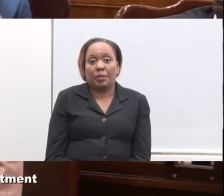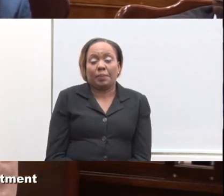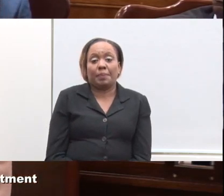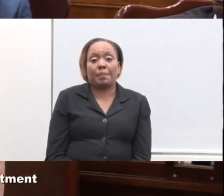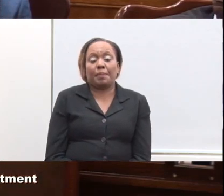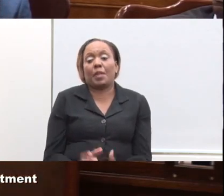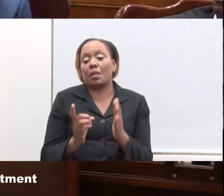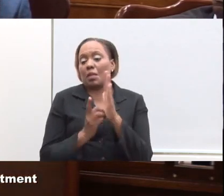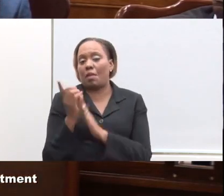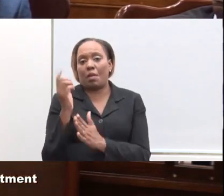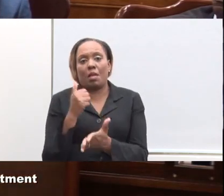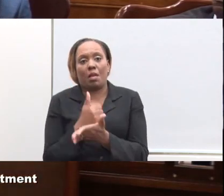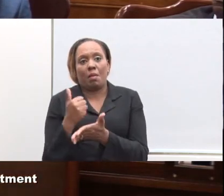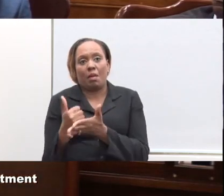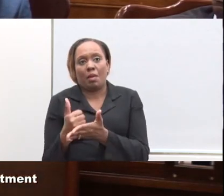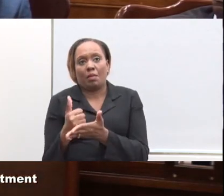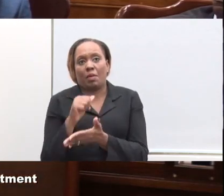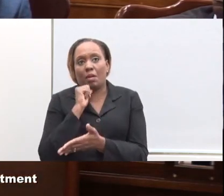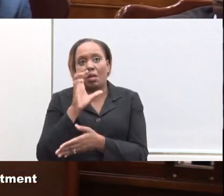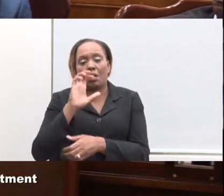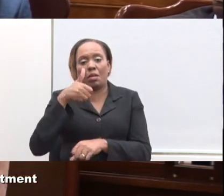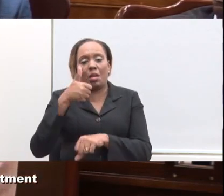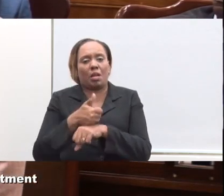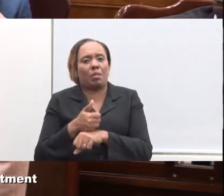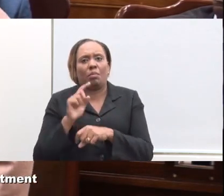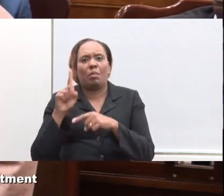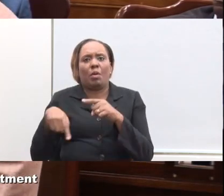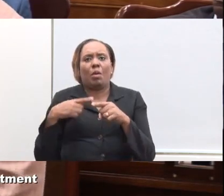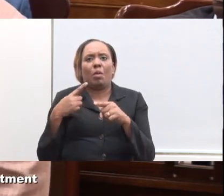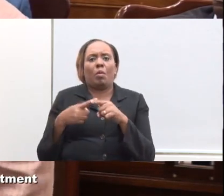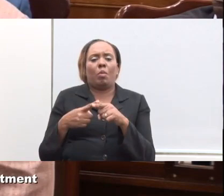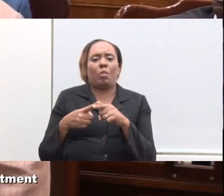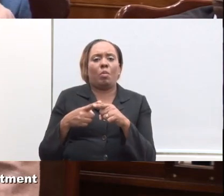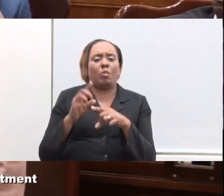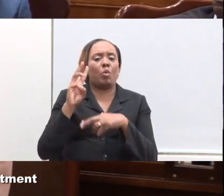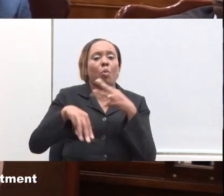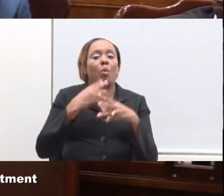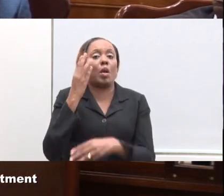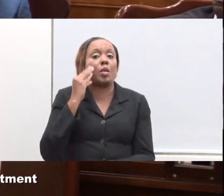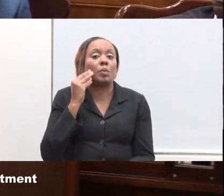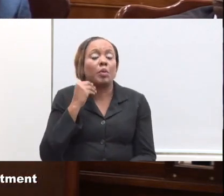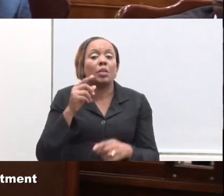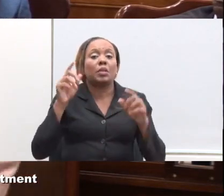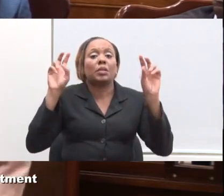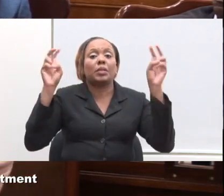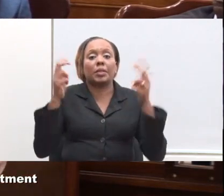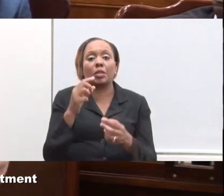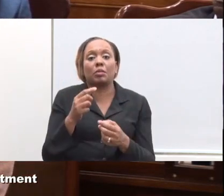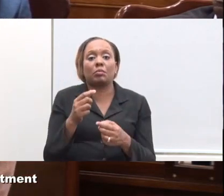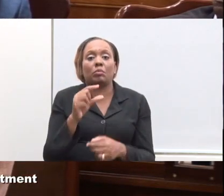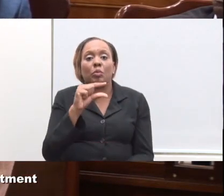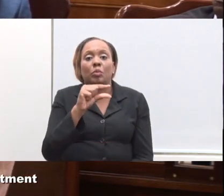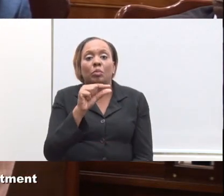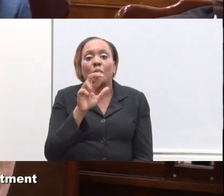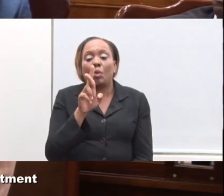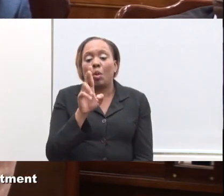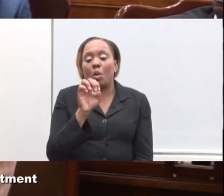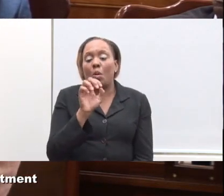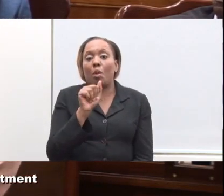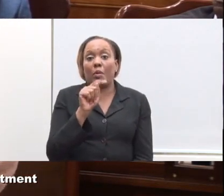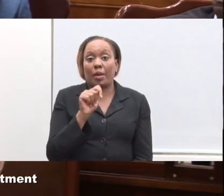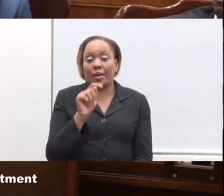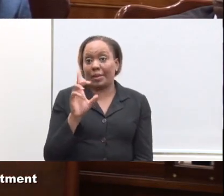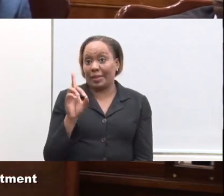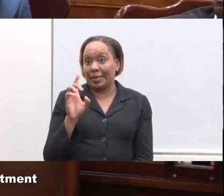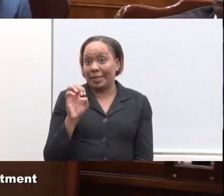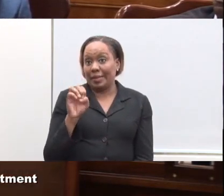not created when the world had its Great Depression. They were not around at that time. And